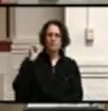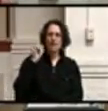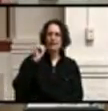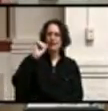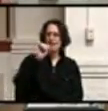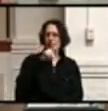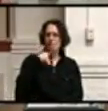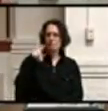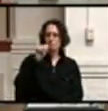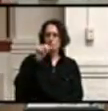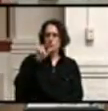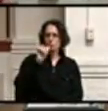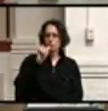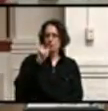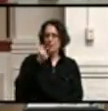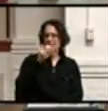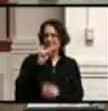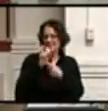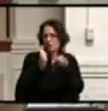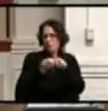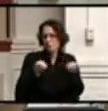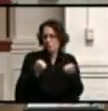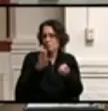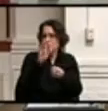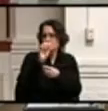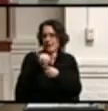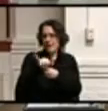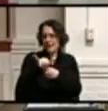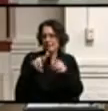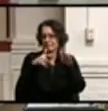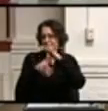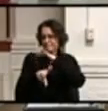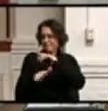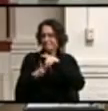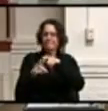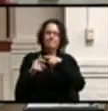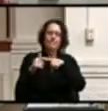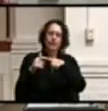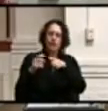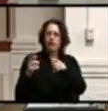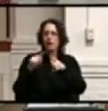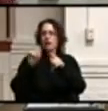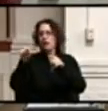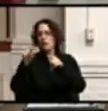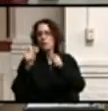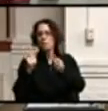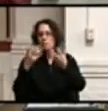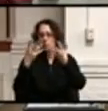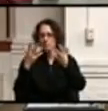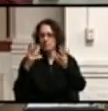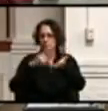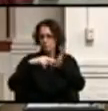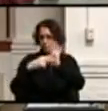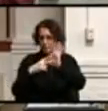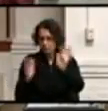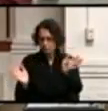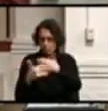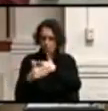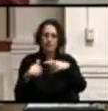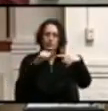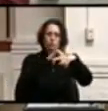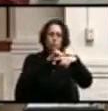what this looks like. This is the apparatus bay. This would be multi-purpose room, training room. This is the door